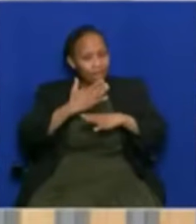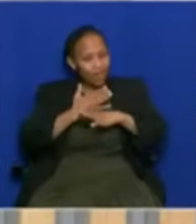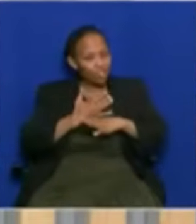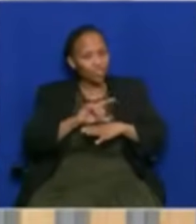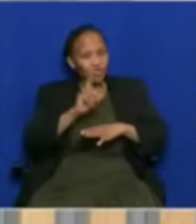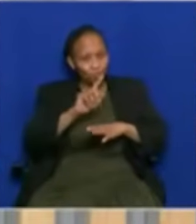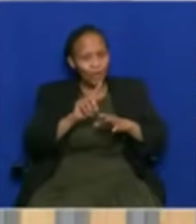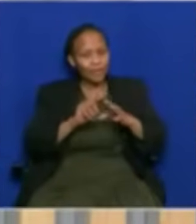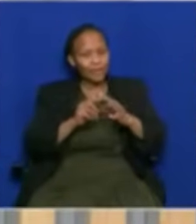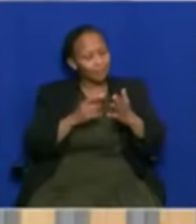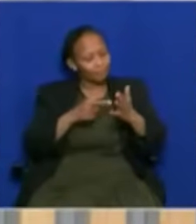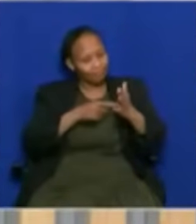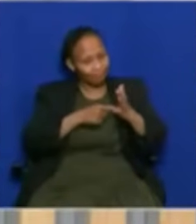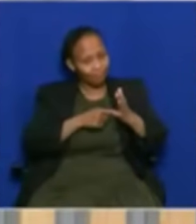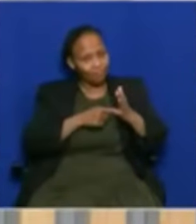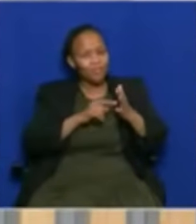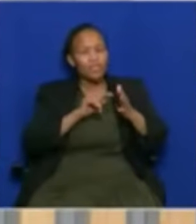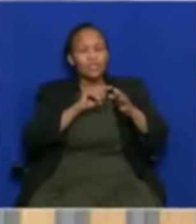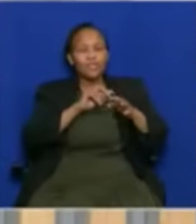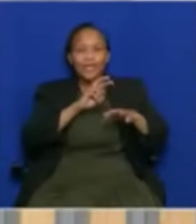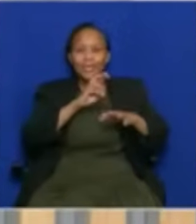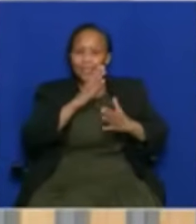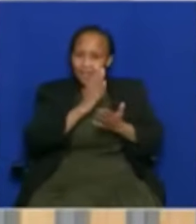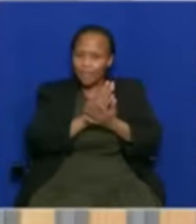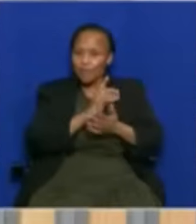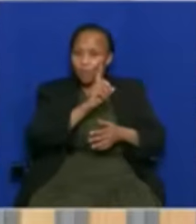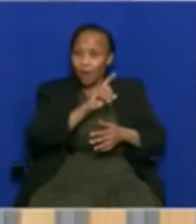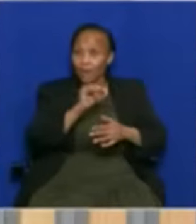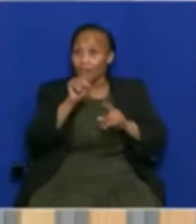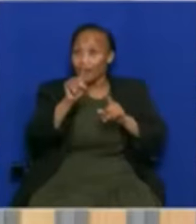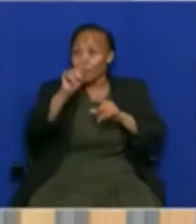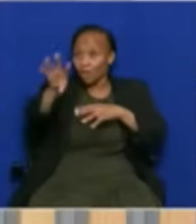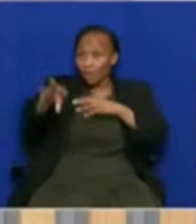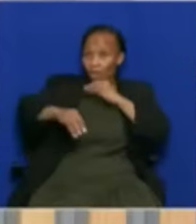want to add to what is already on paper?